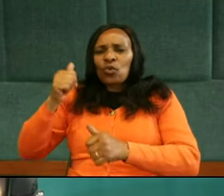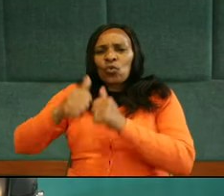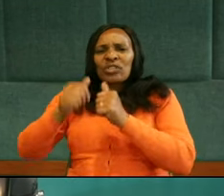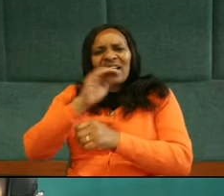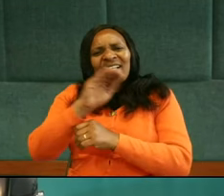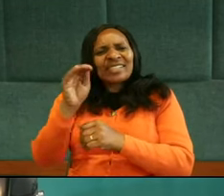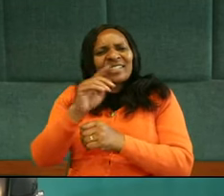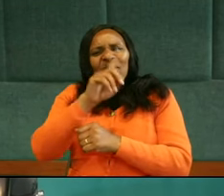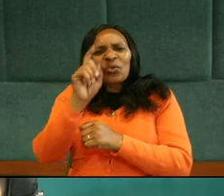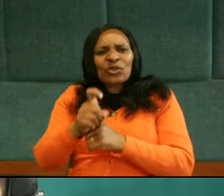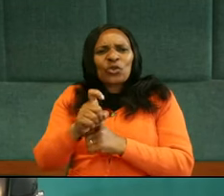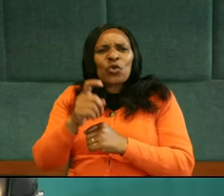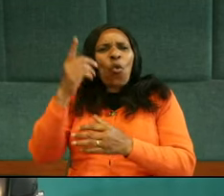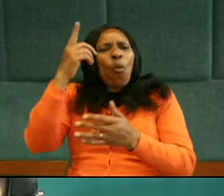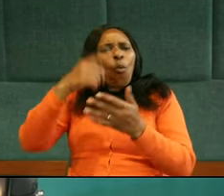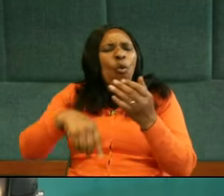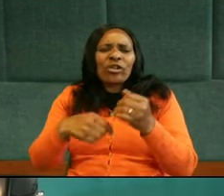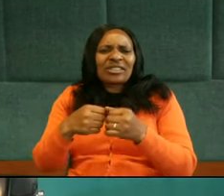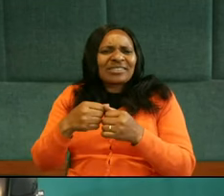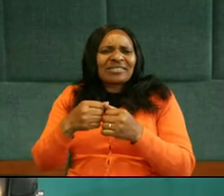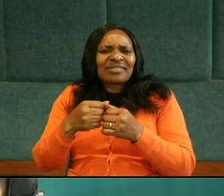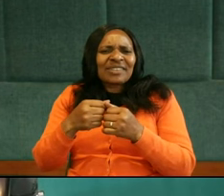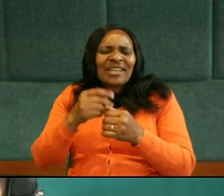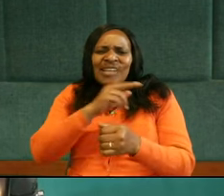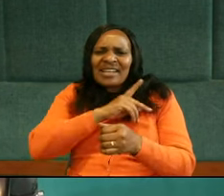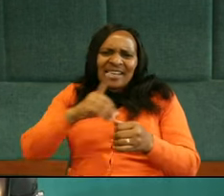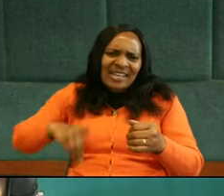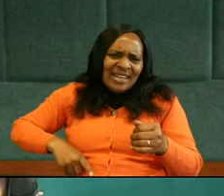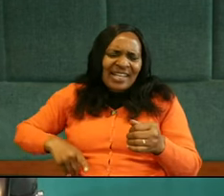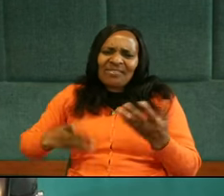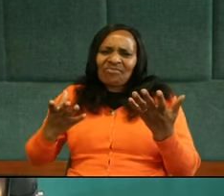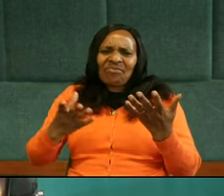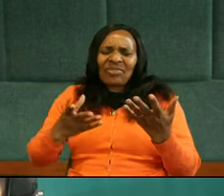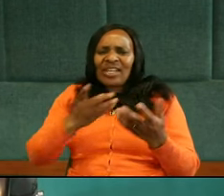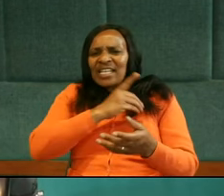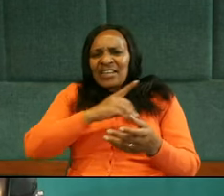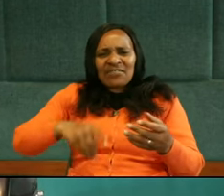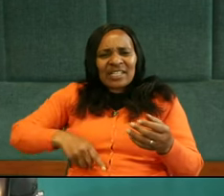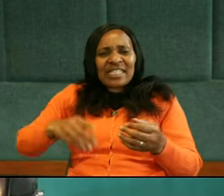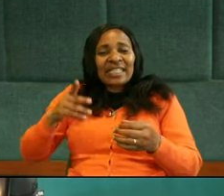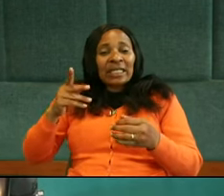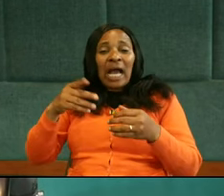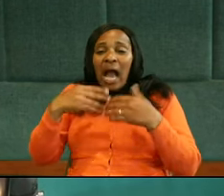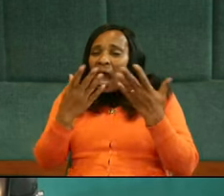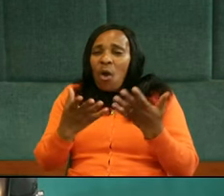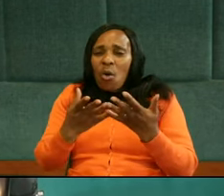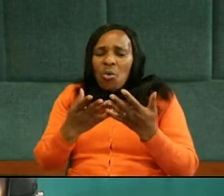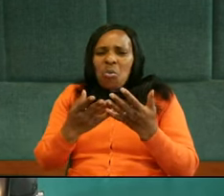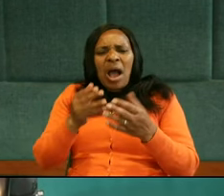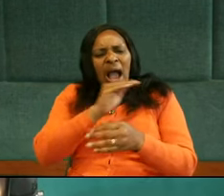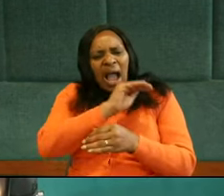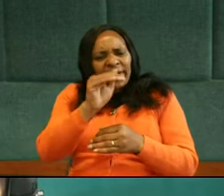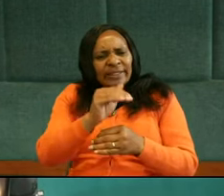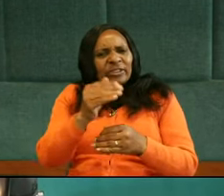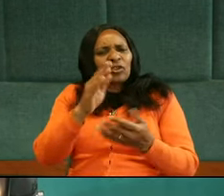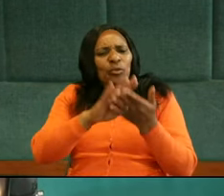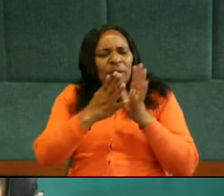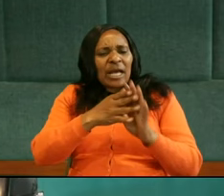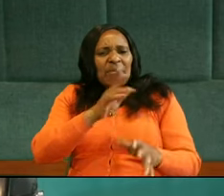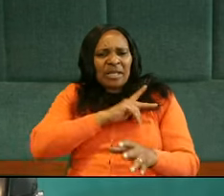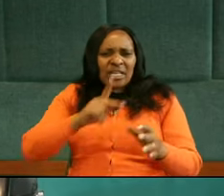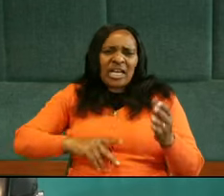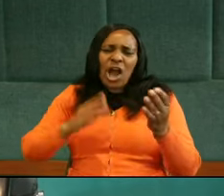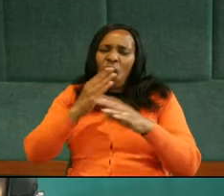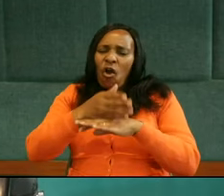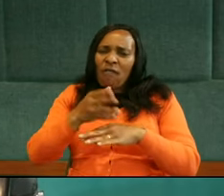question, what type of leader do you think David was, considering that the elders of Israel asked that he become king over them as